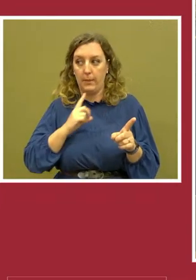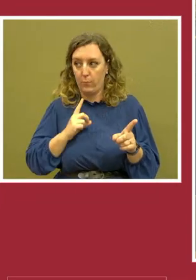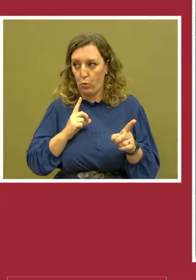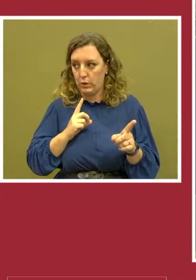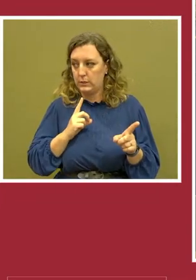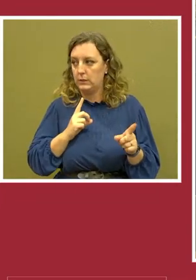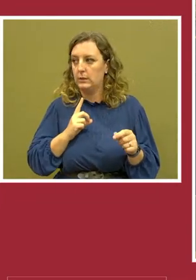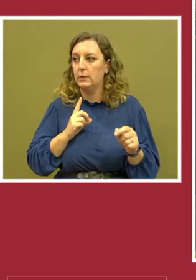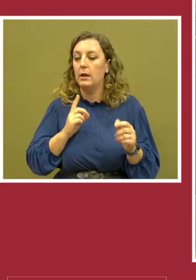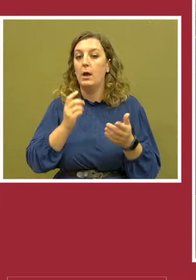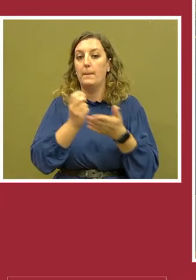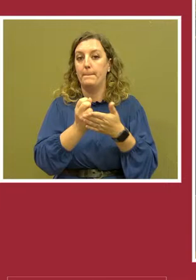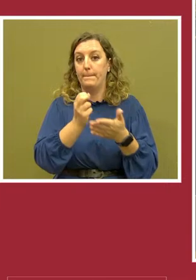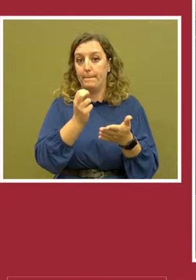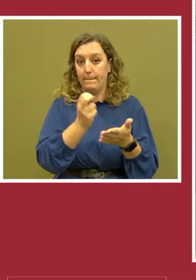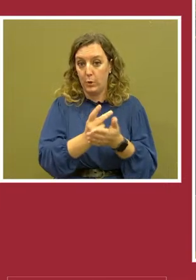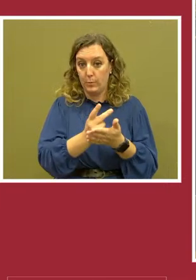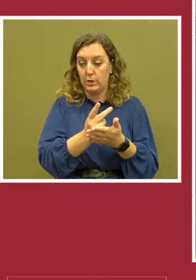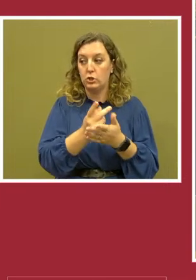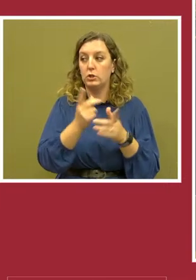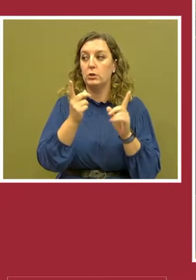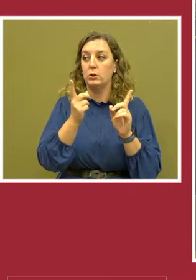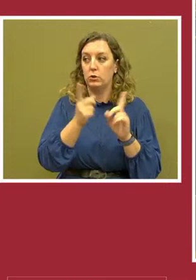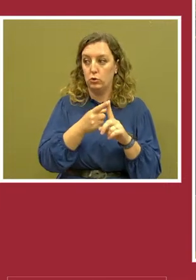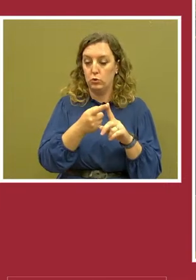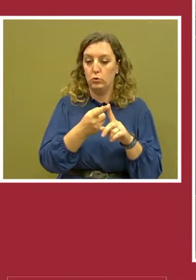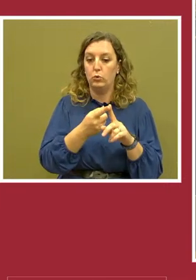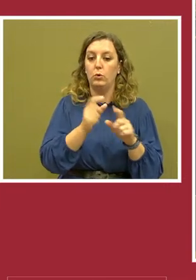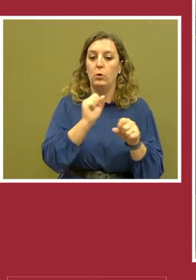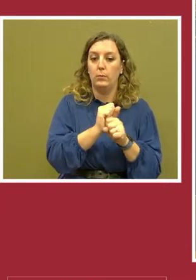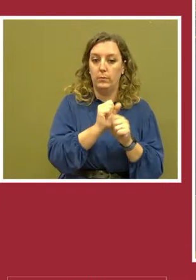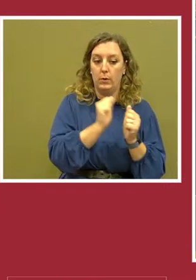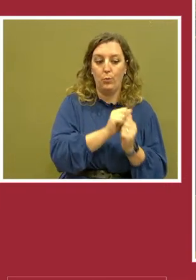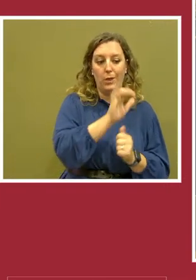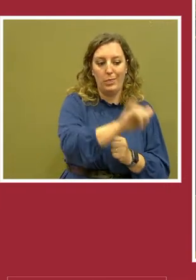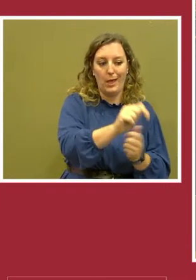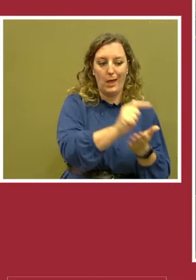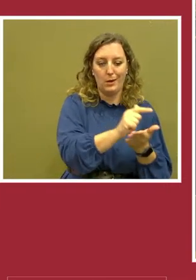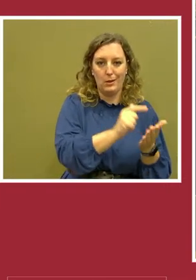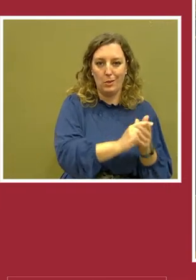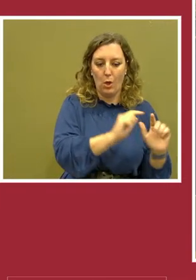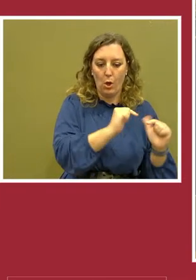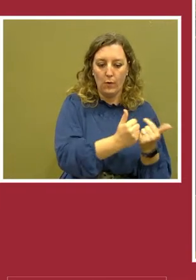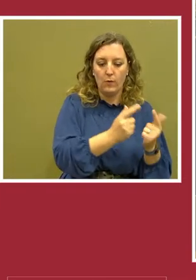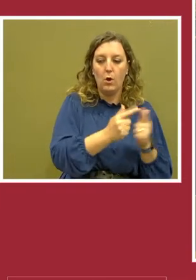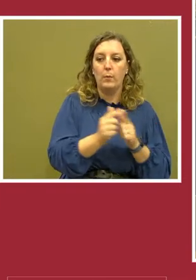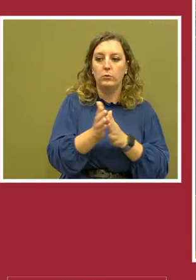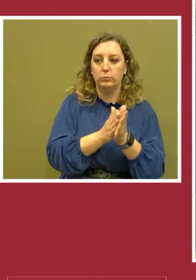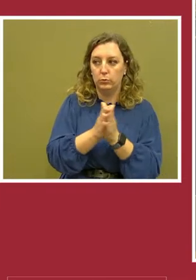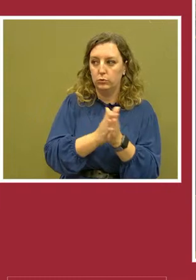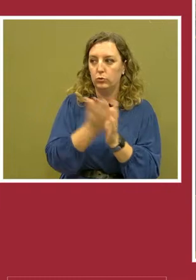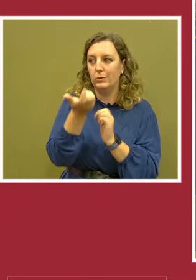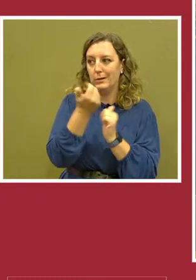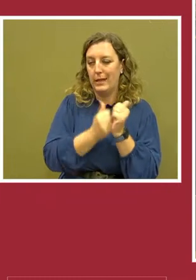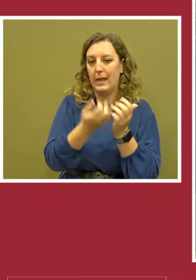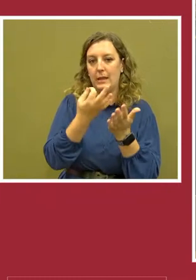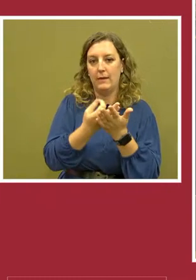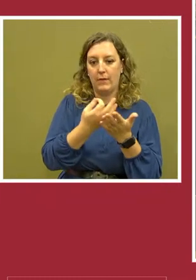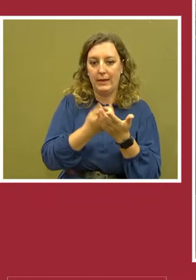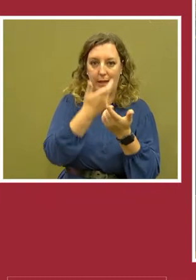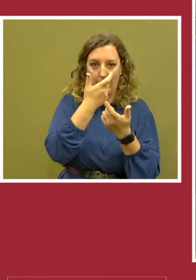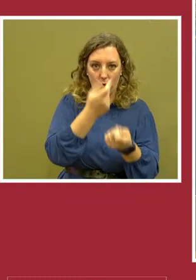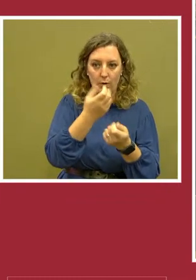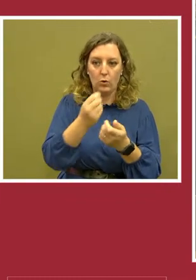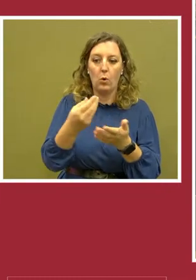is permission and approval to partner with that law firm to pursue any financial interest